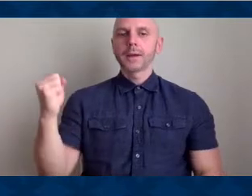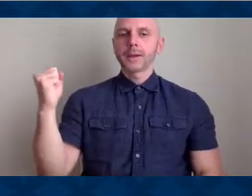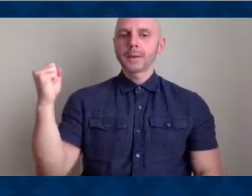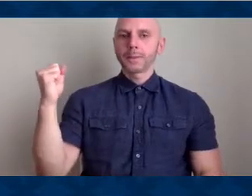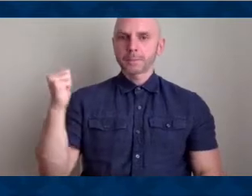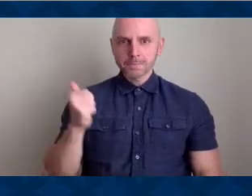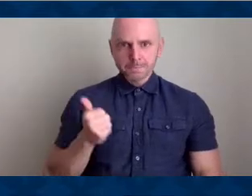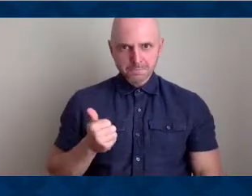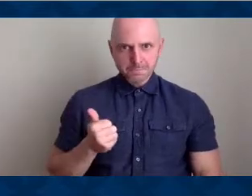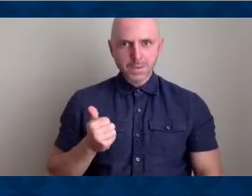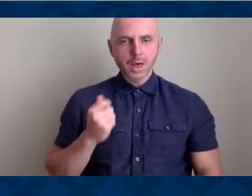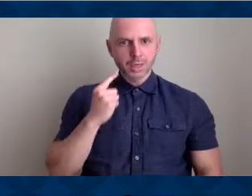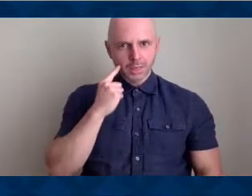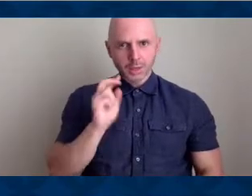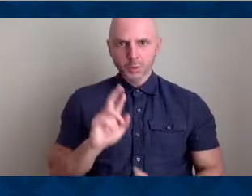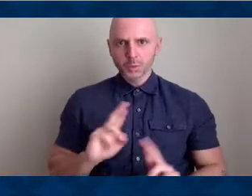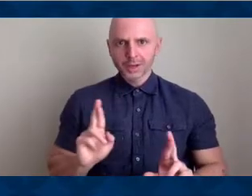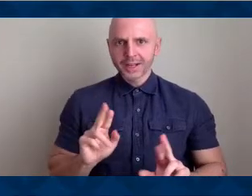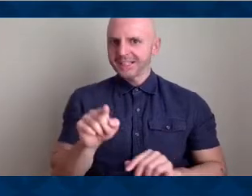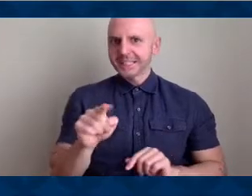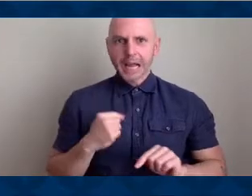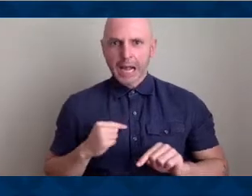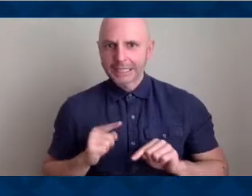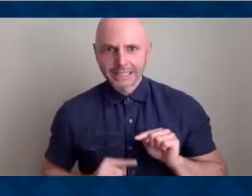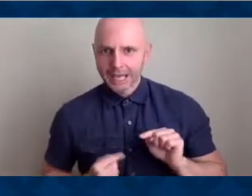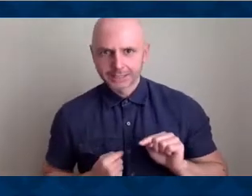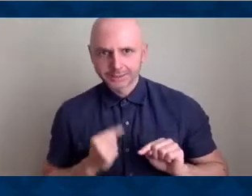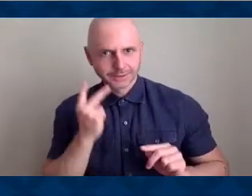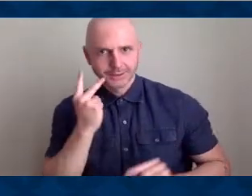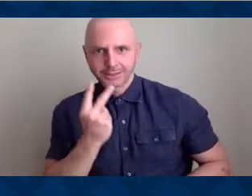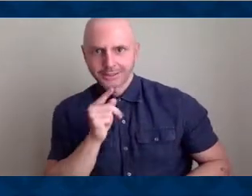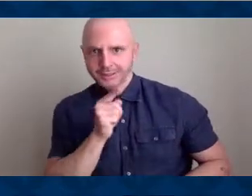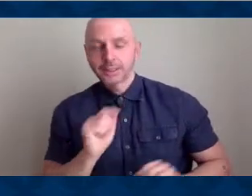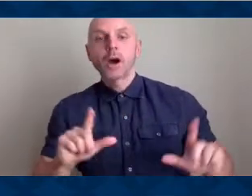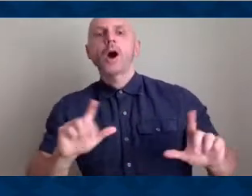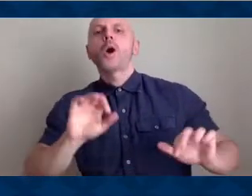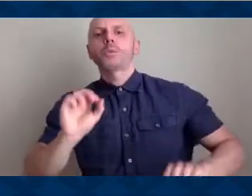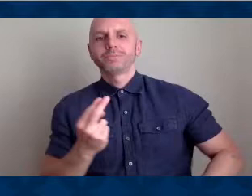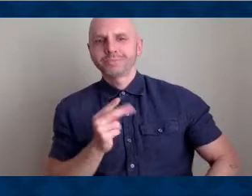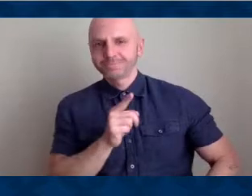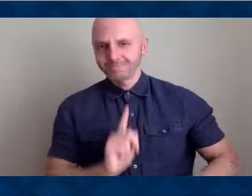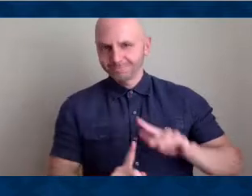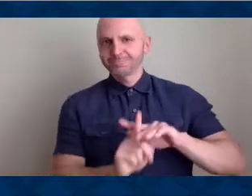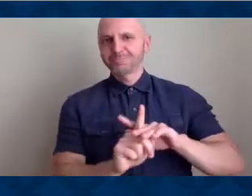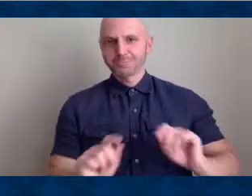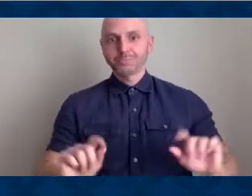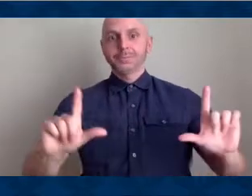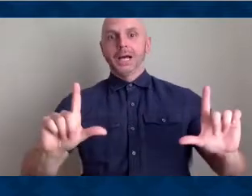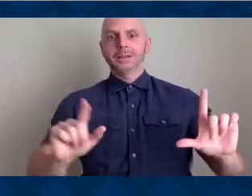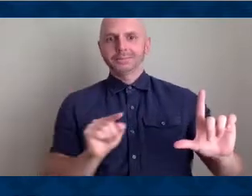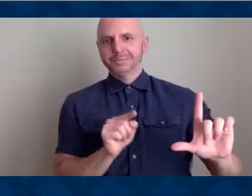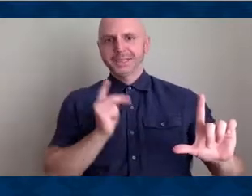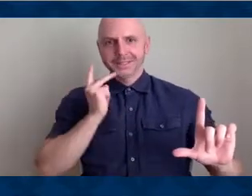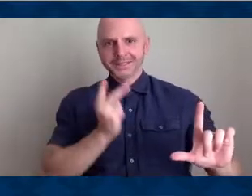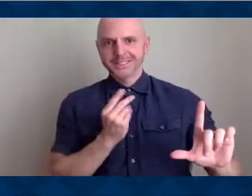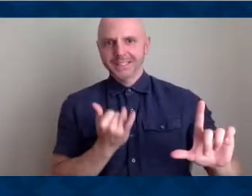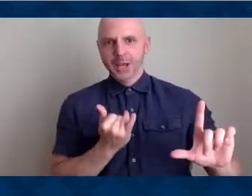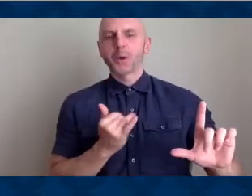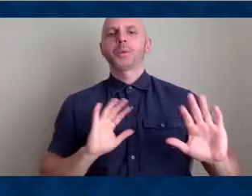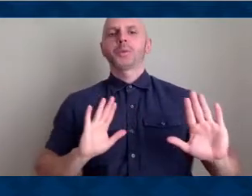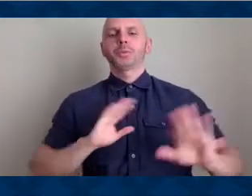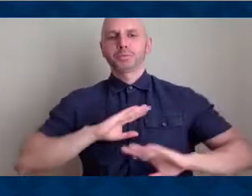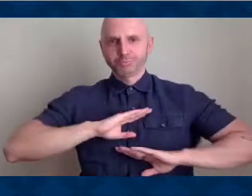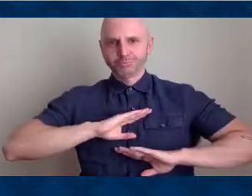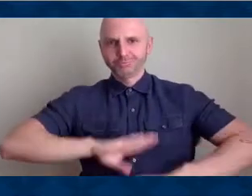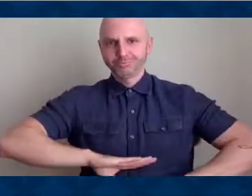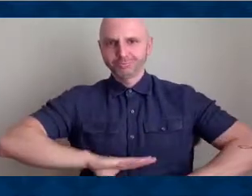can't actually see it, but oh, okay, I can see it now. Thank you. So let me just